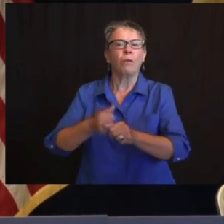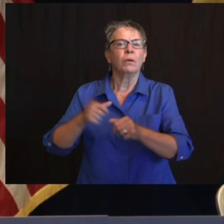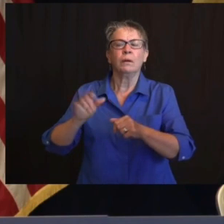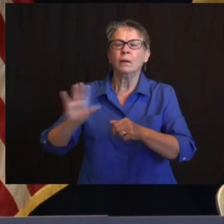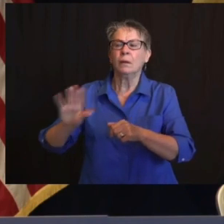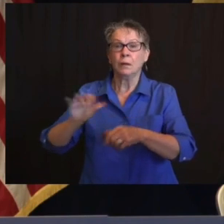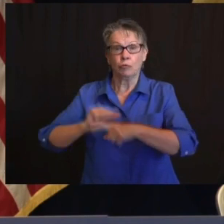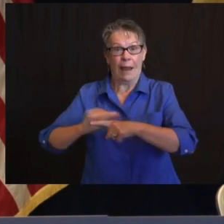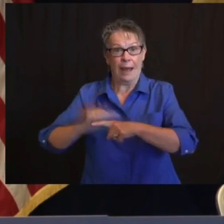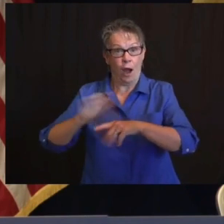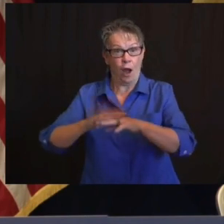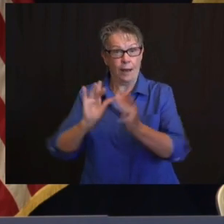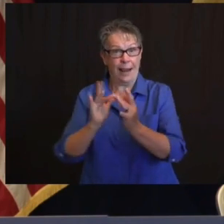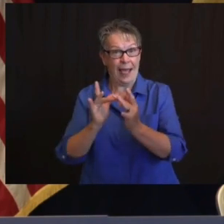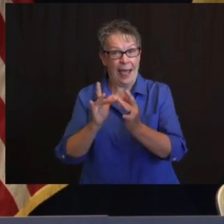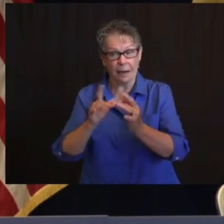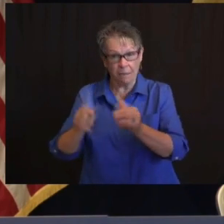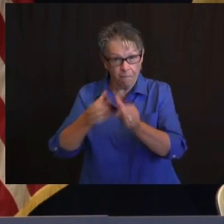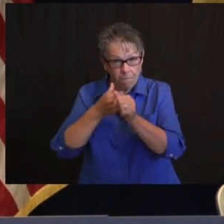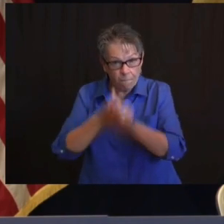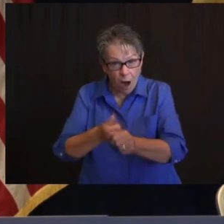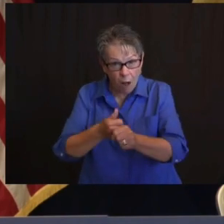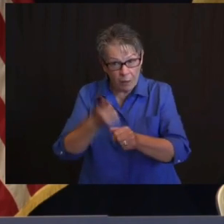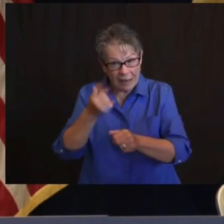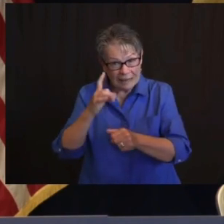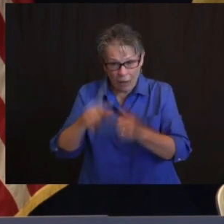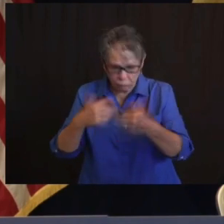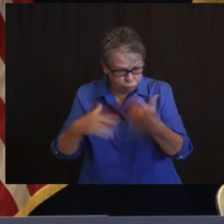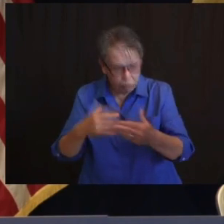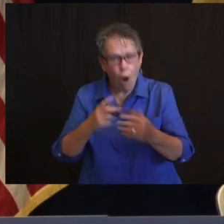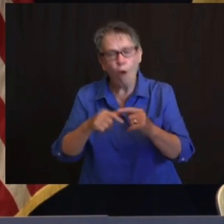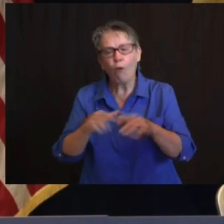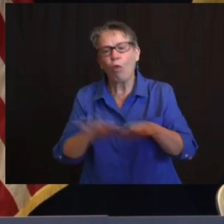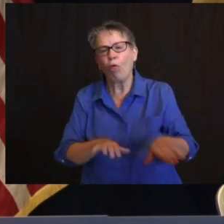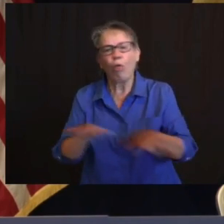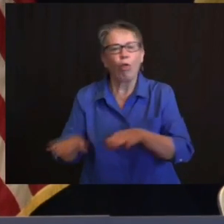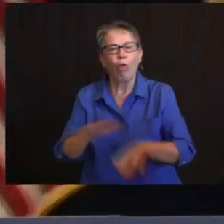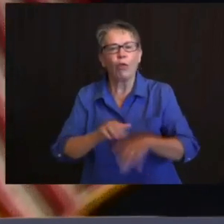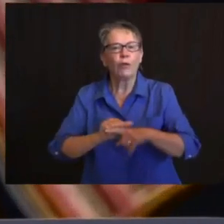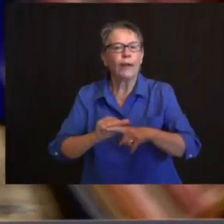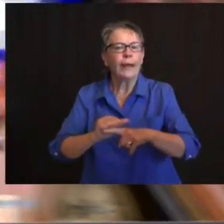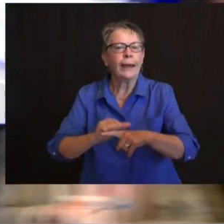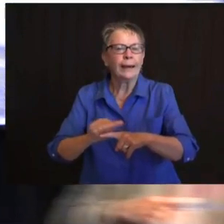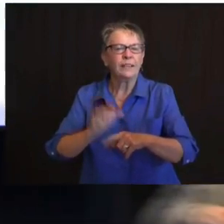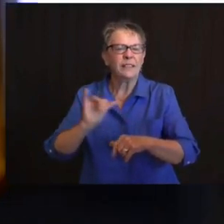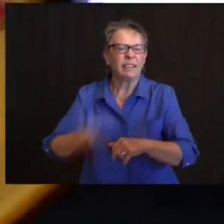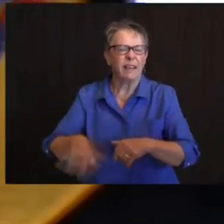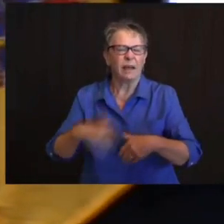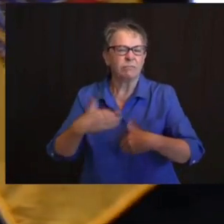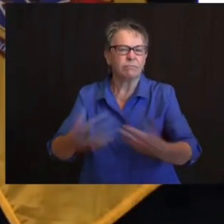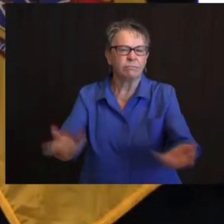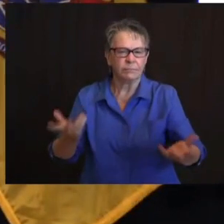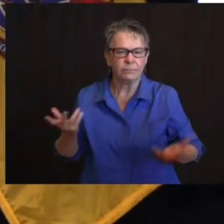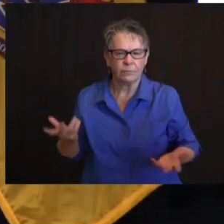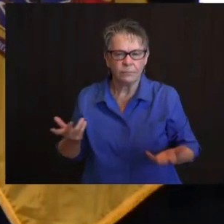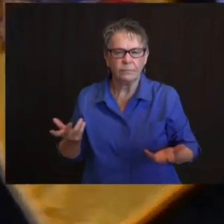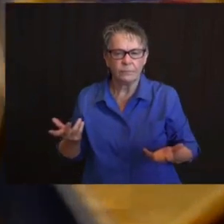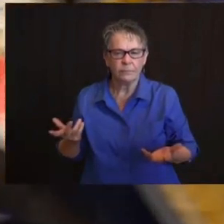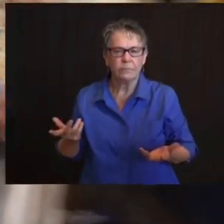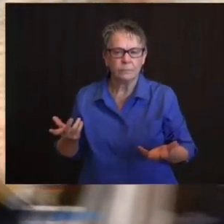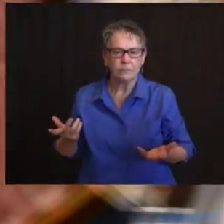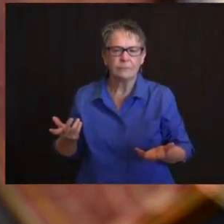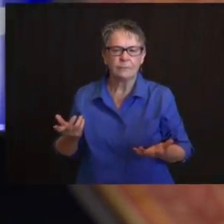to completing the course as we speak, who are ready to go out. Deandra, have you called anybody yet? Do you